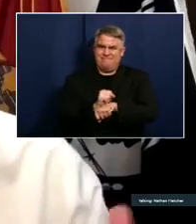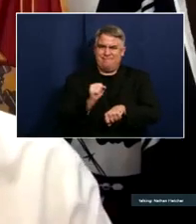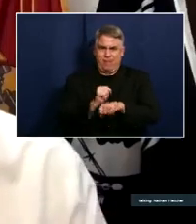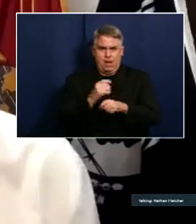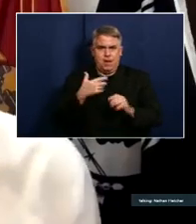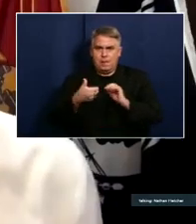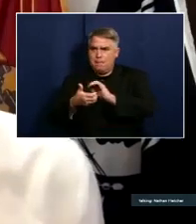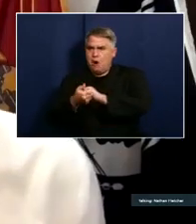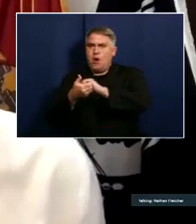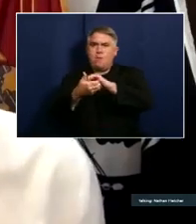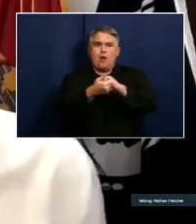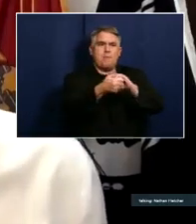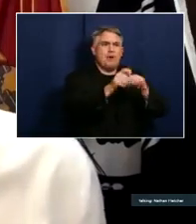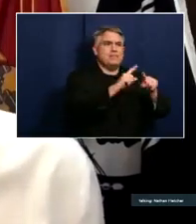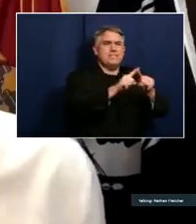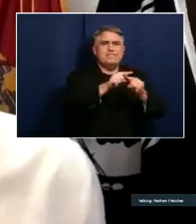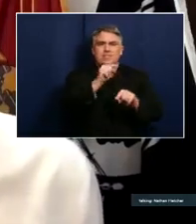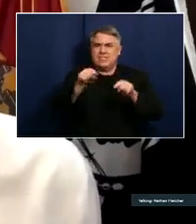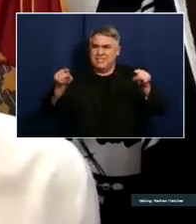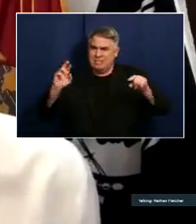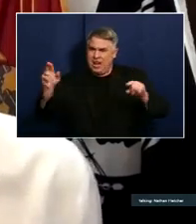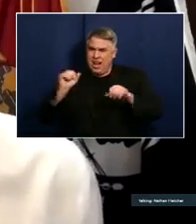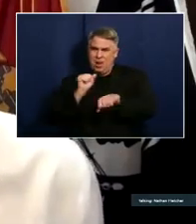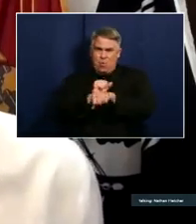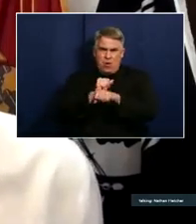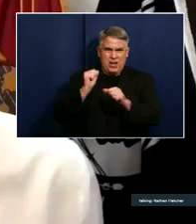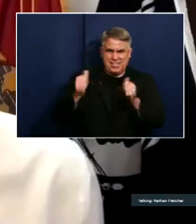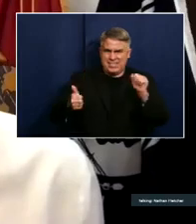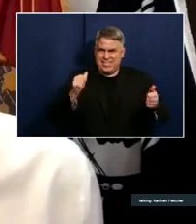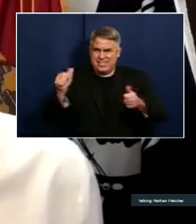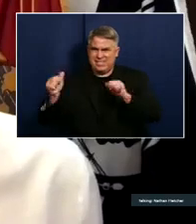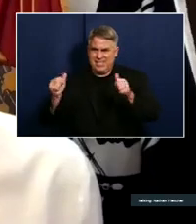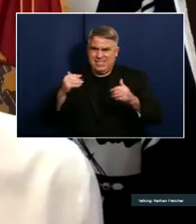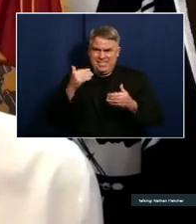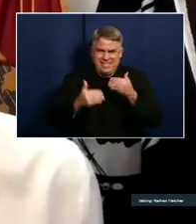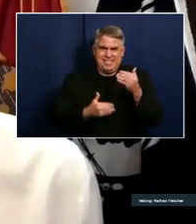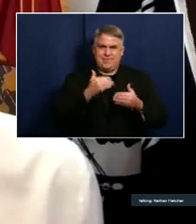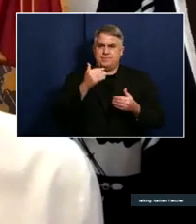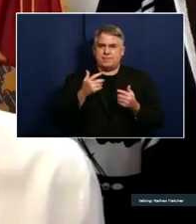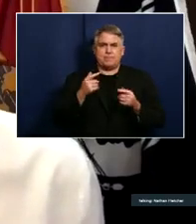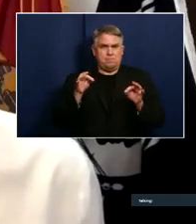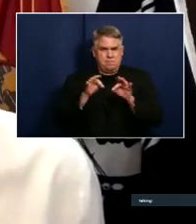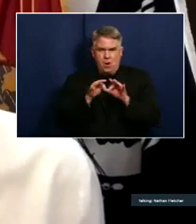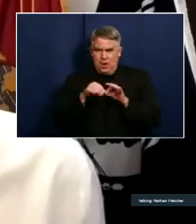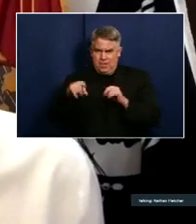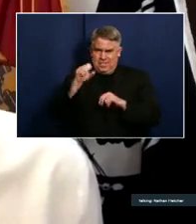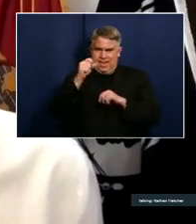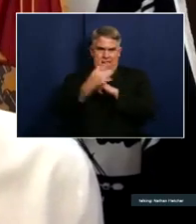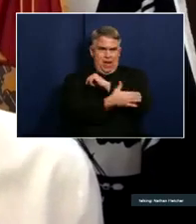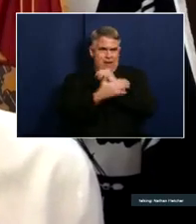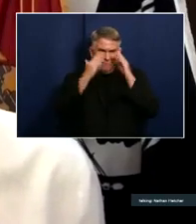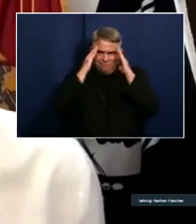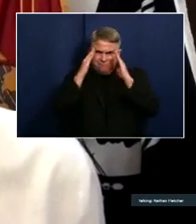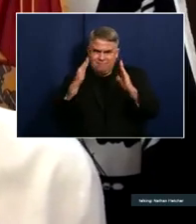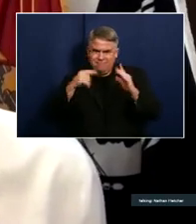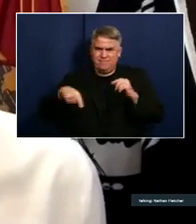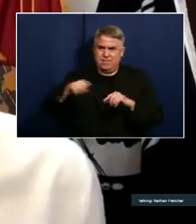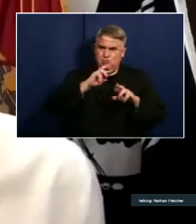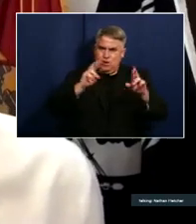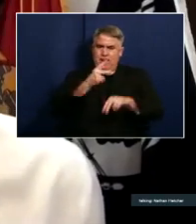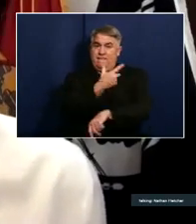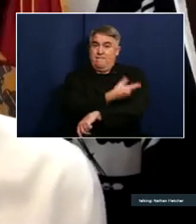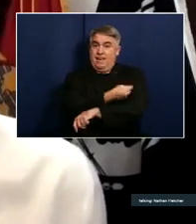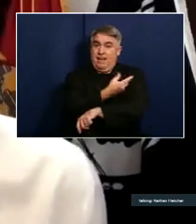every step of the way, and a testament to San Diegans who are ready to get vaccinated, who are ready to get out of